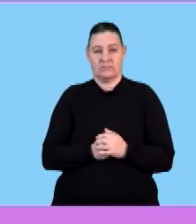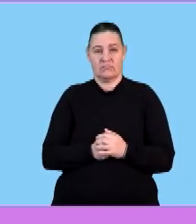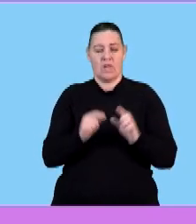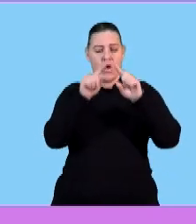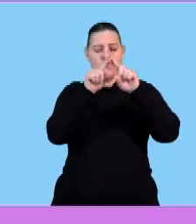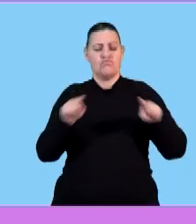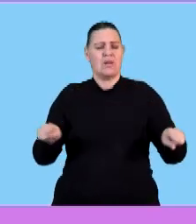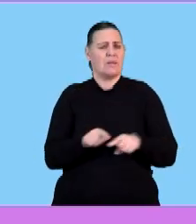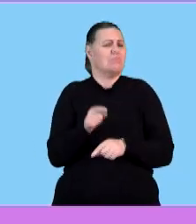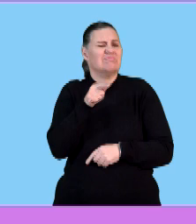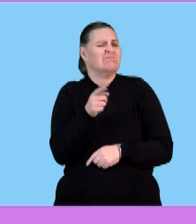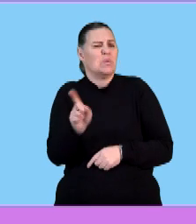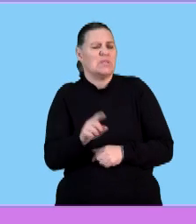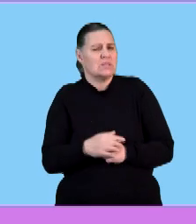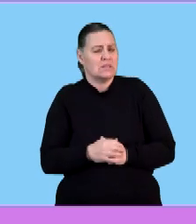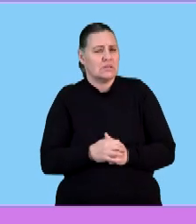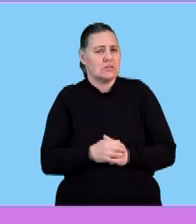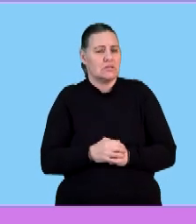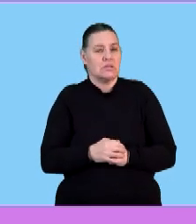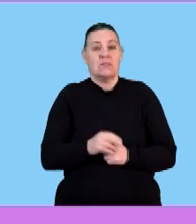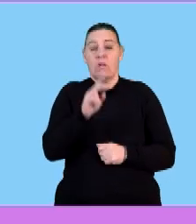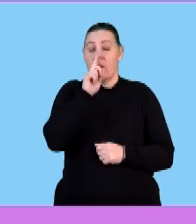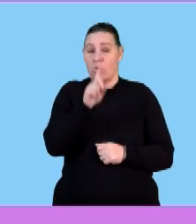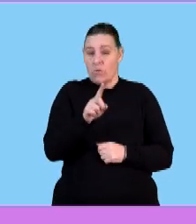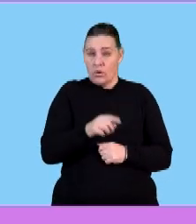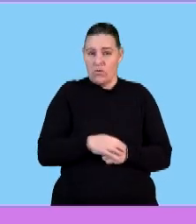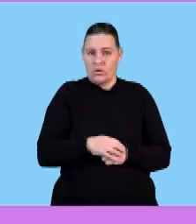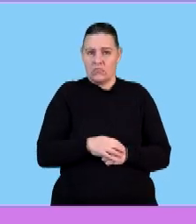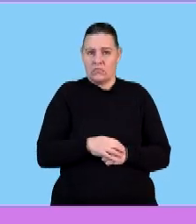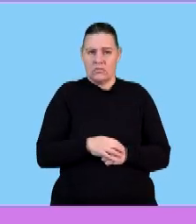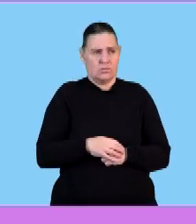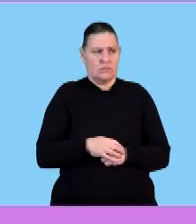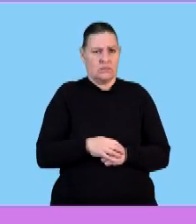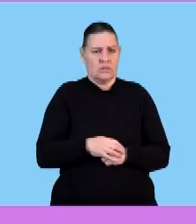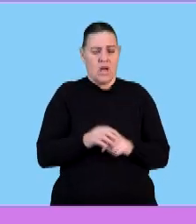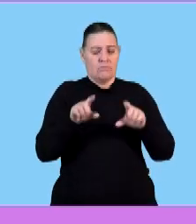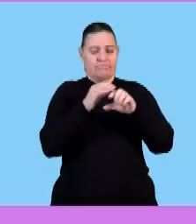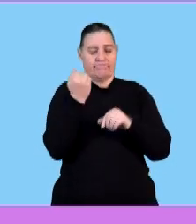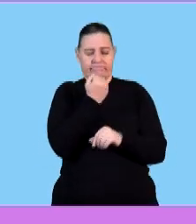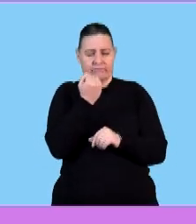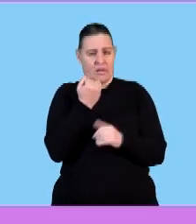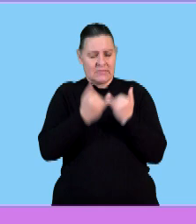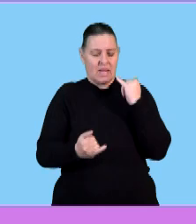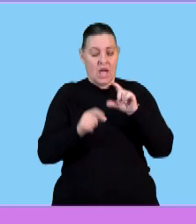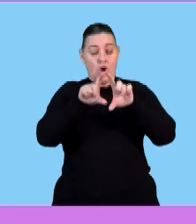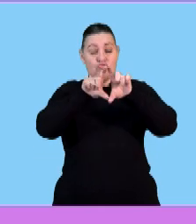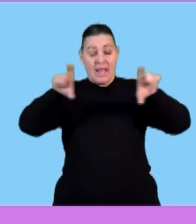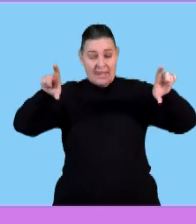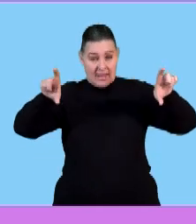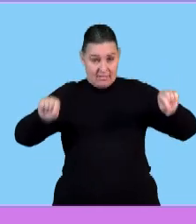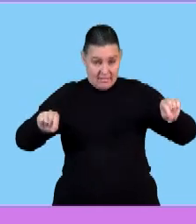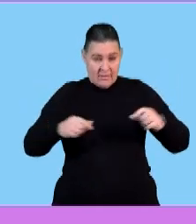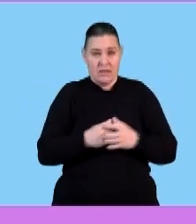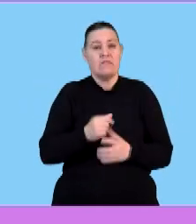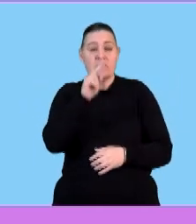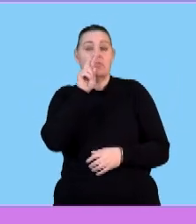right, and what's a rectangle all about? So looking at this, remember a rectangle has two pairs of opposite sides which are